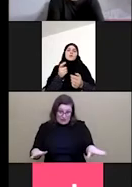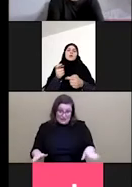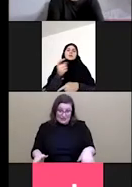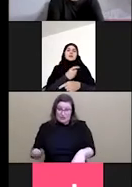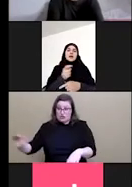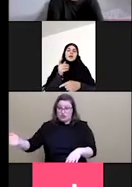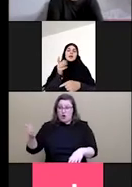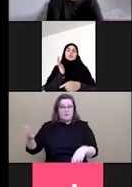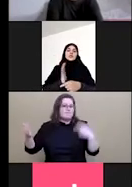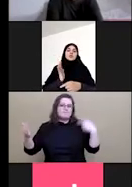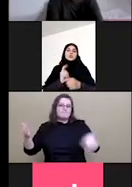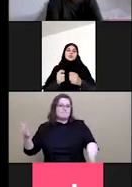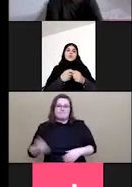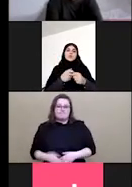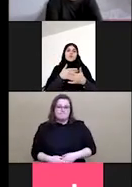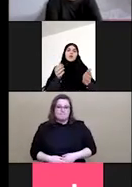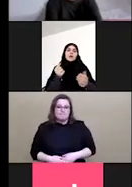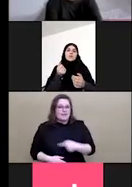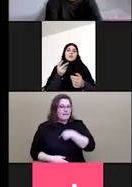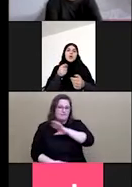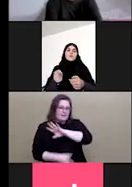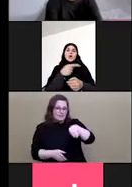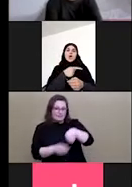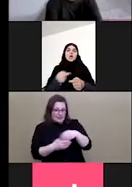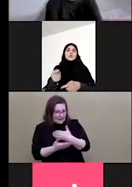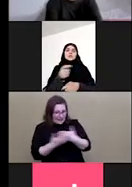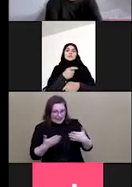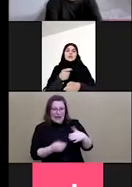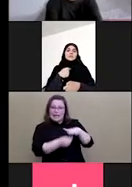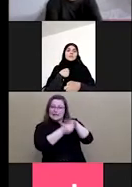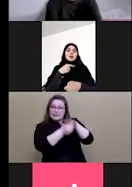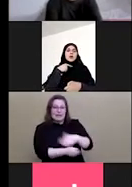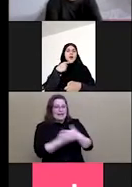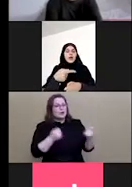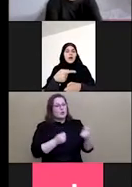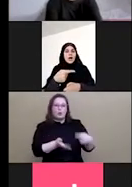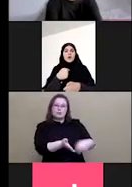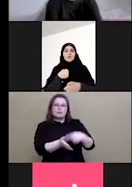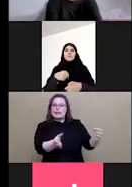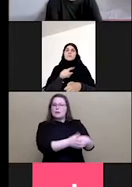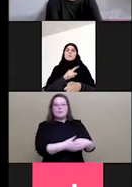no, we don't exclude or discriminate against any specific groups.